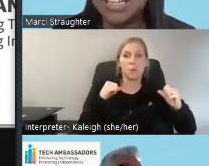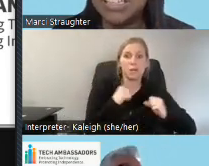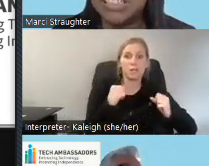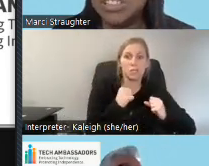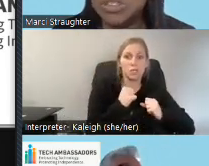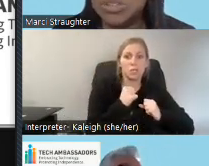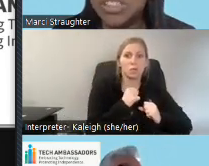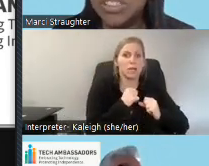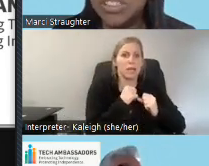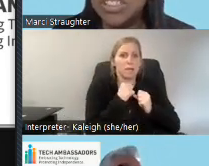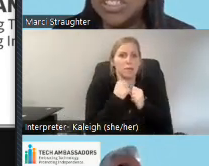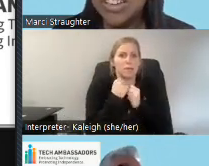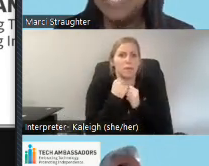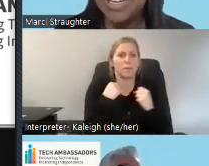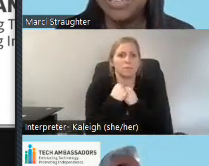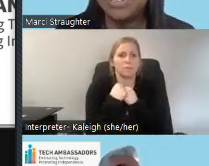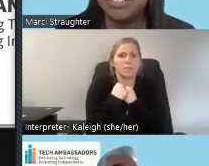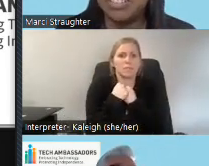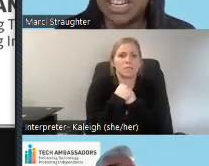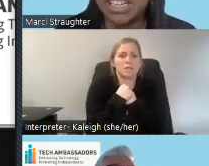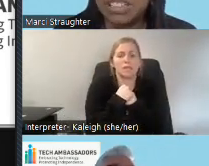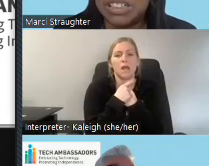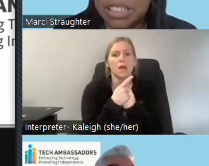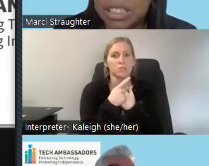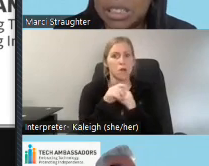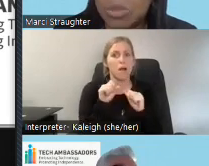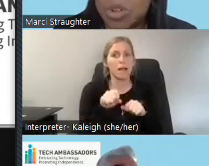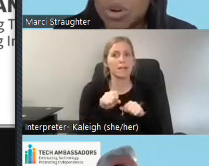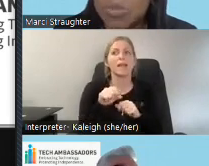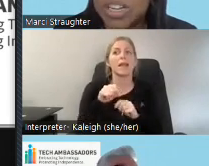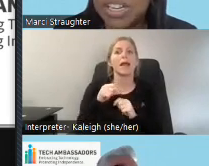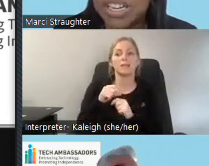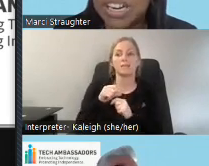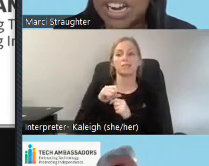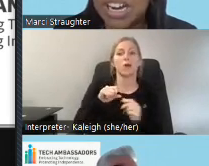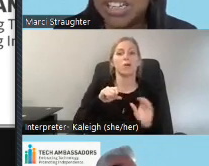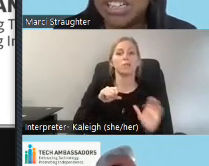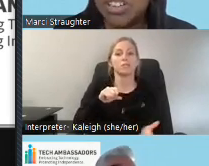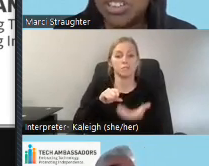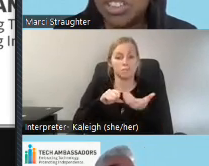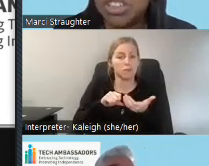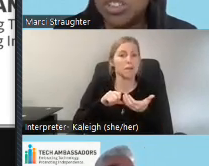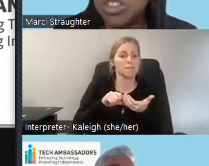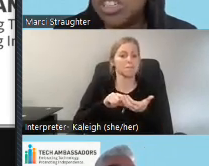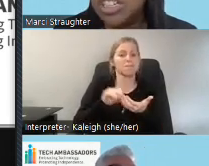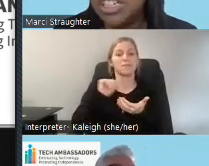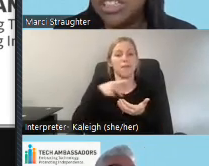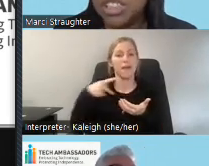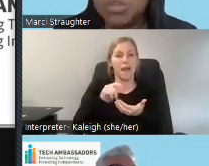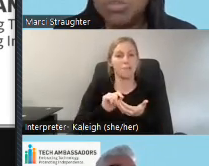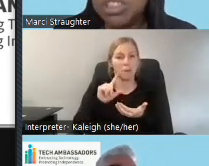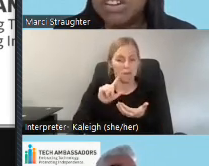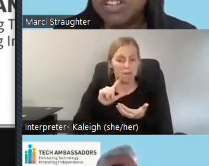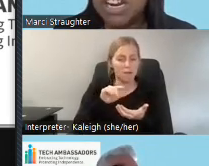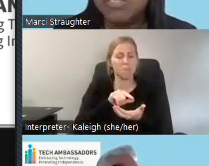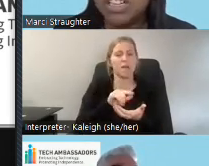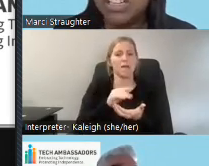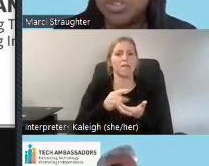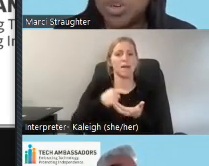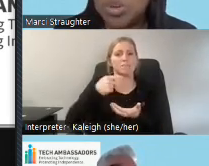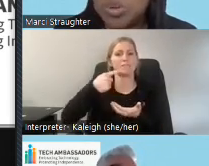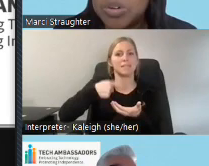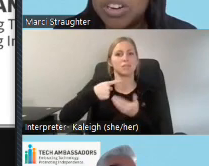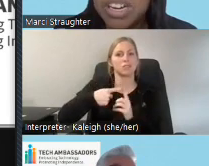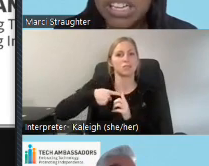hot, I can do it and make it like nice and warm. And then I can also, in the summertime when I